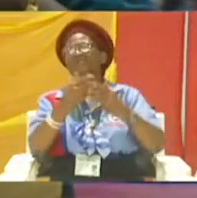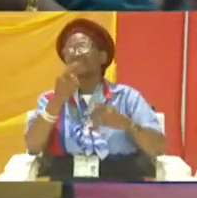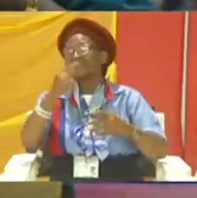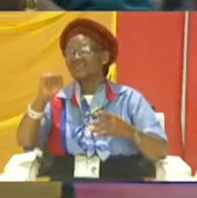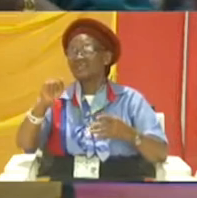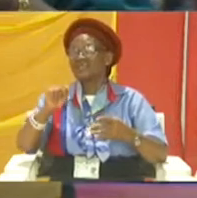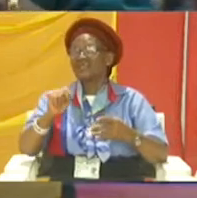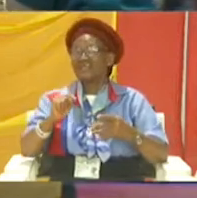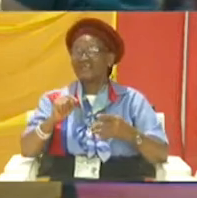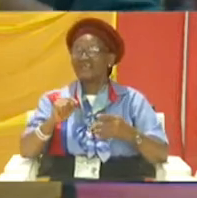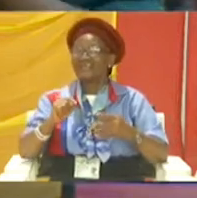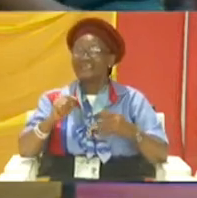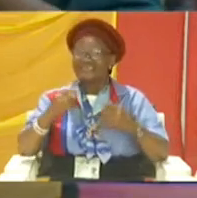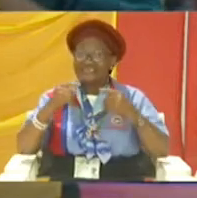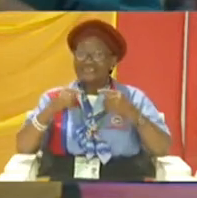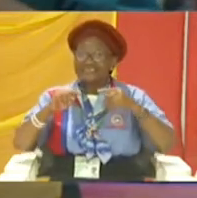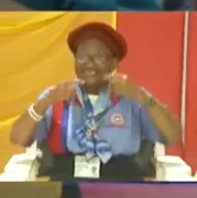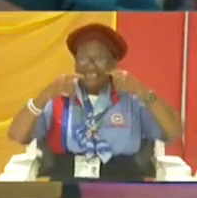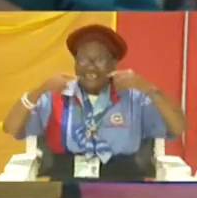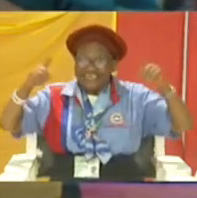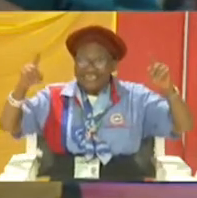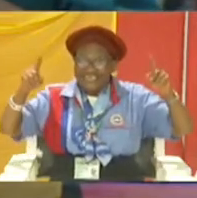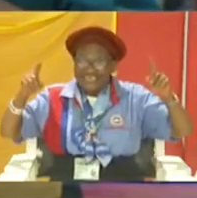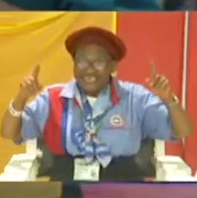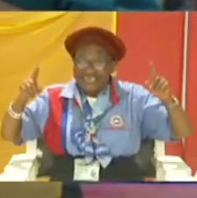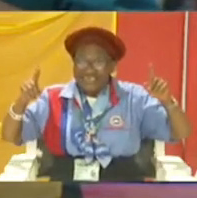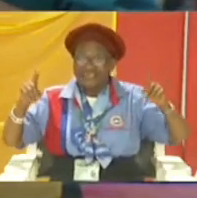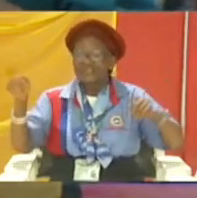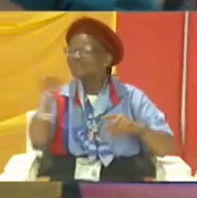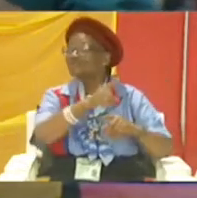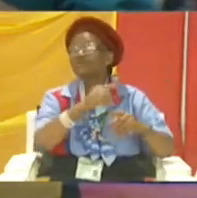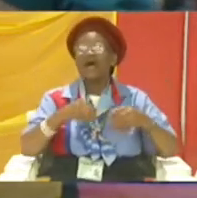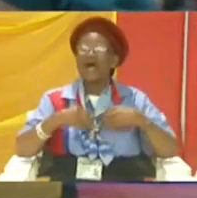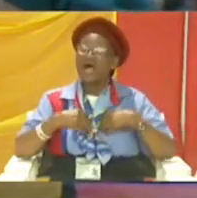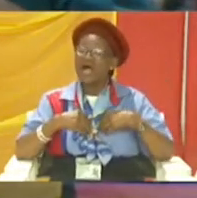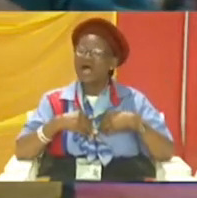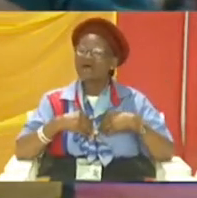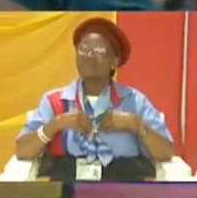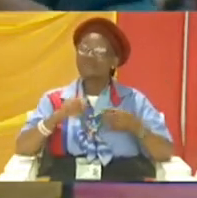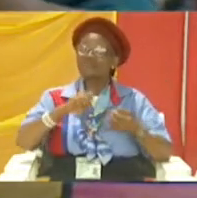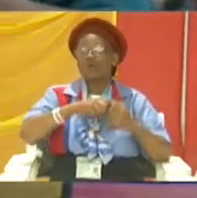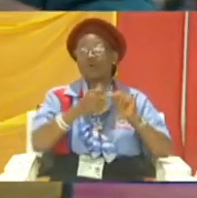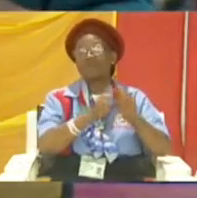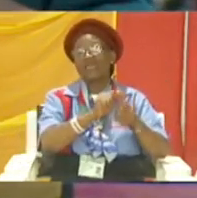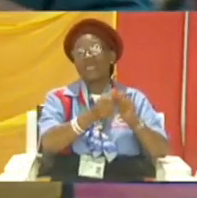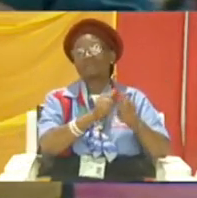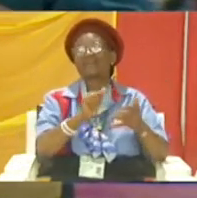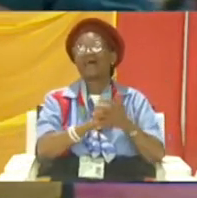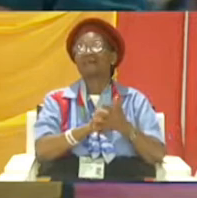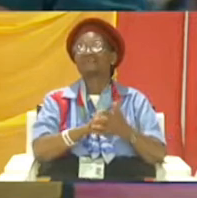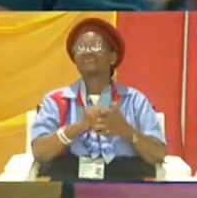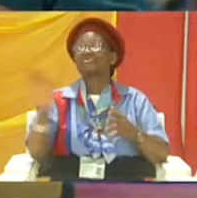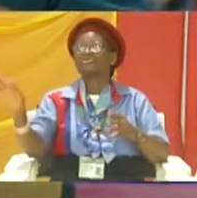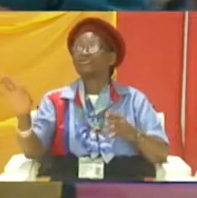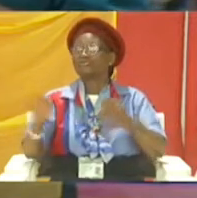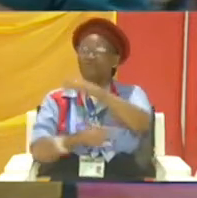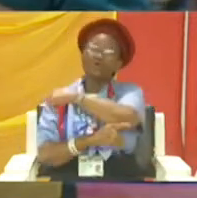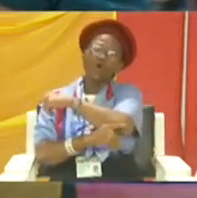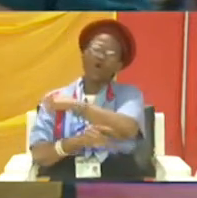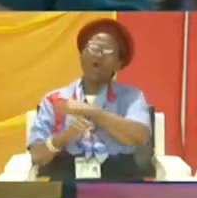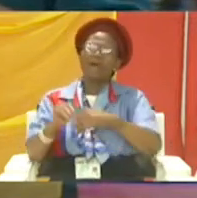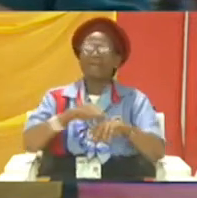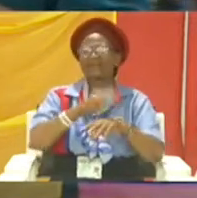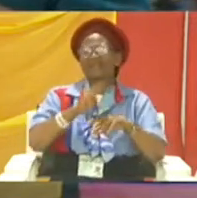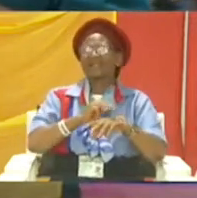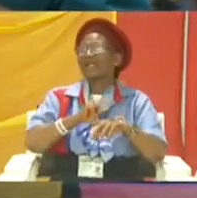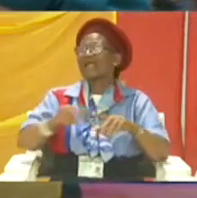problem that your mathematics cannot solve. And these people, look